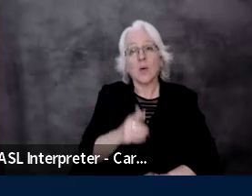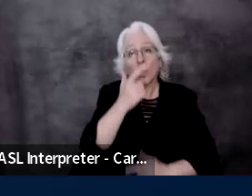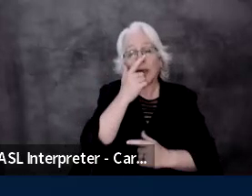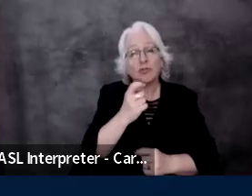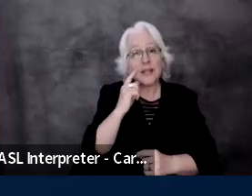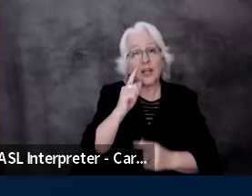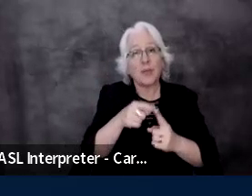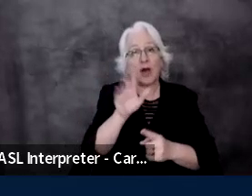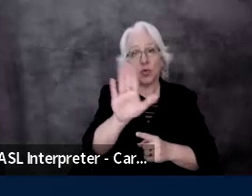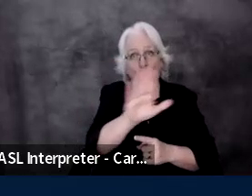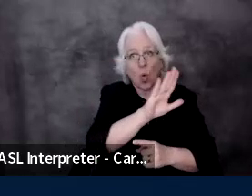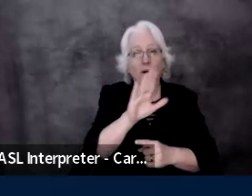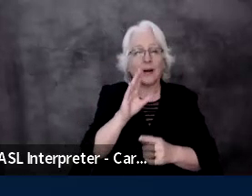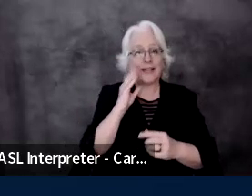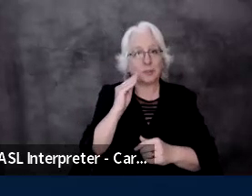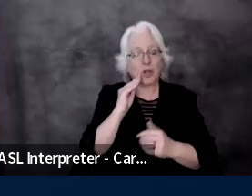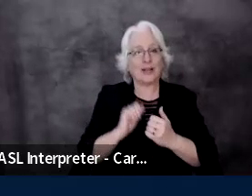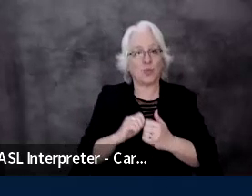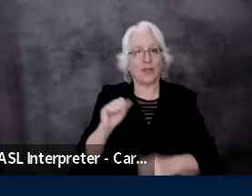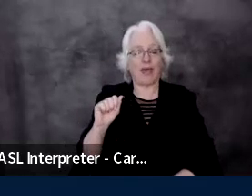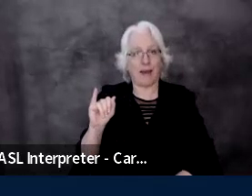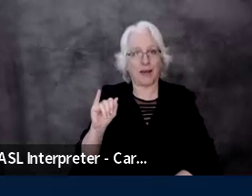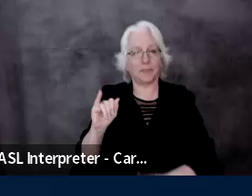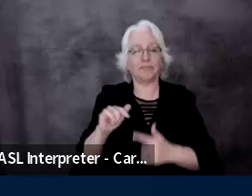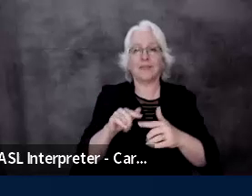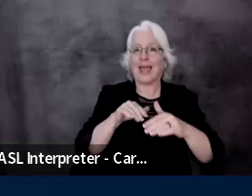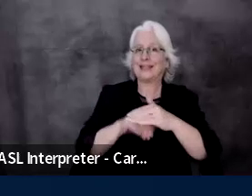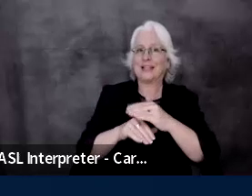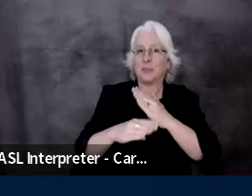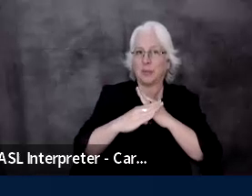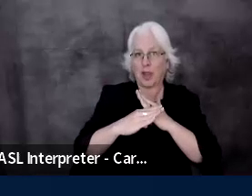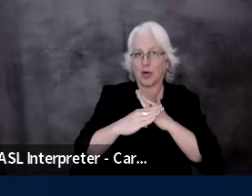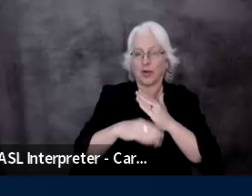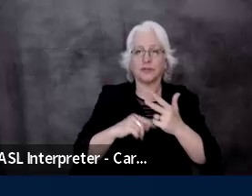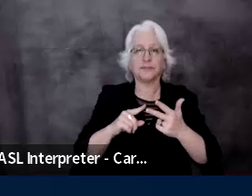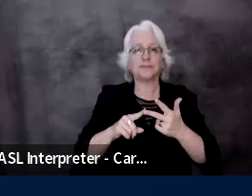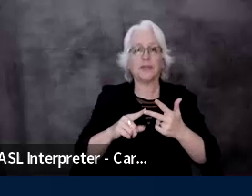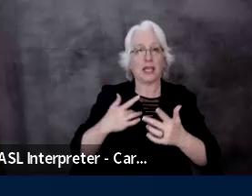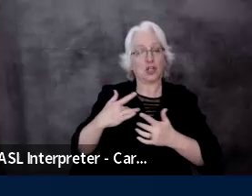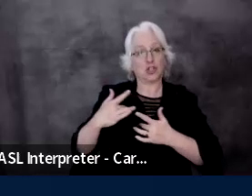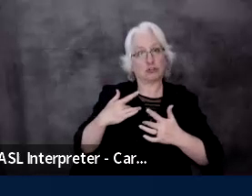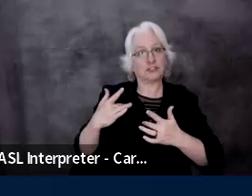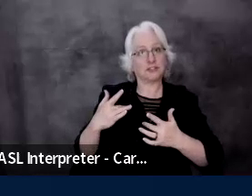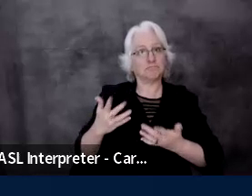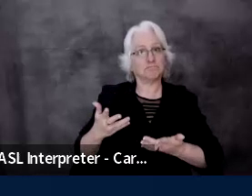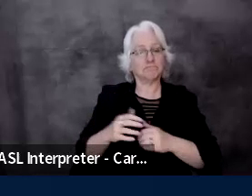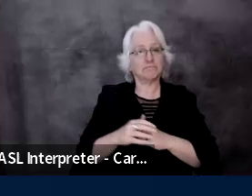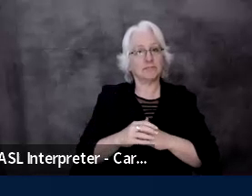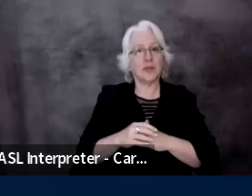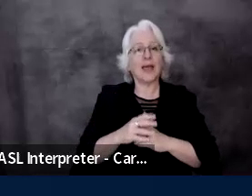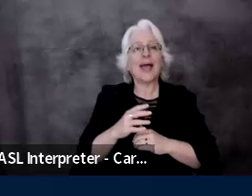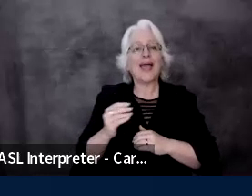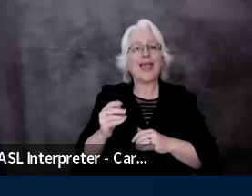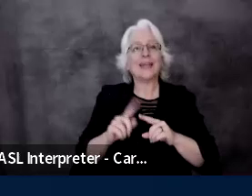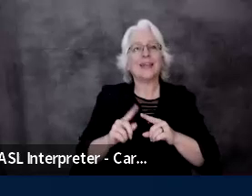your experience with AI, accessibility barriers, concerns, and ways that AI has